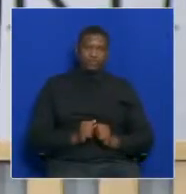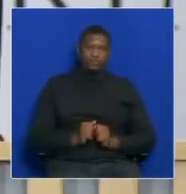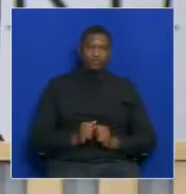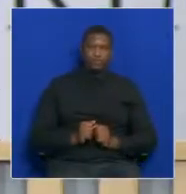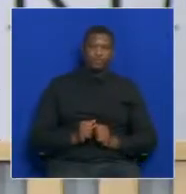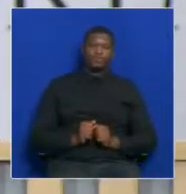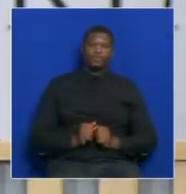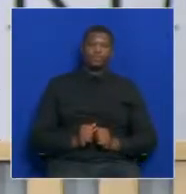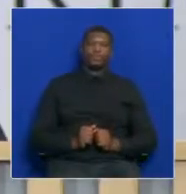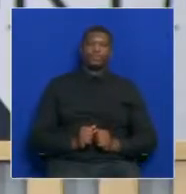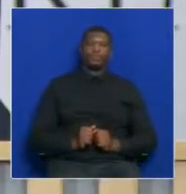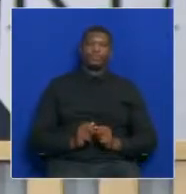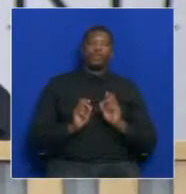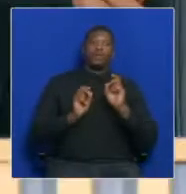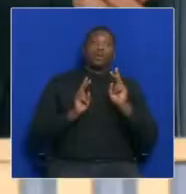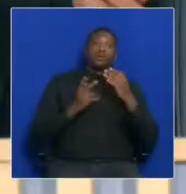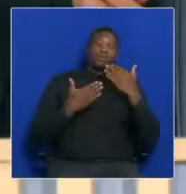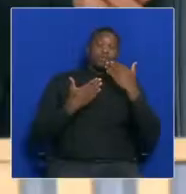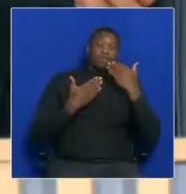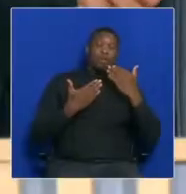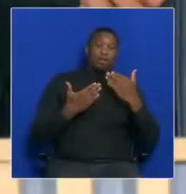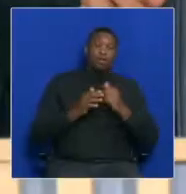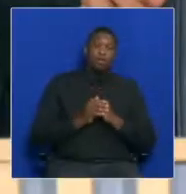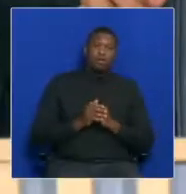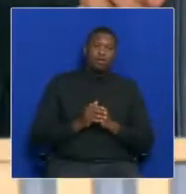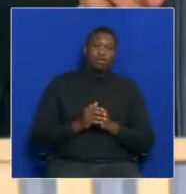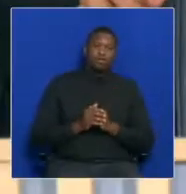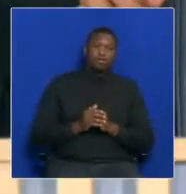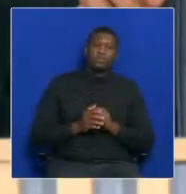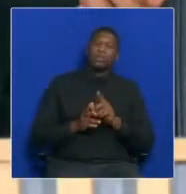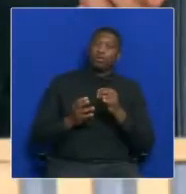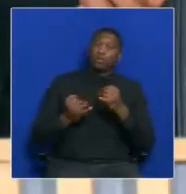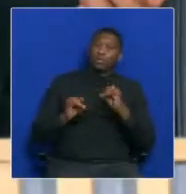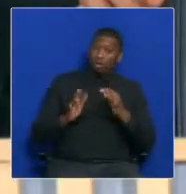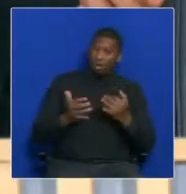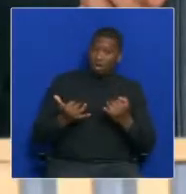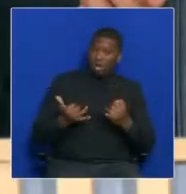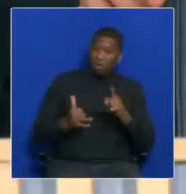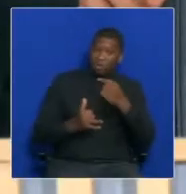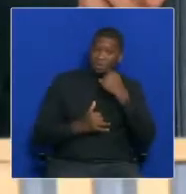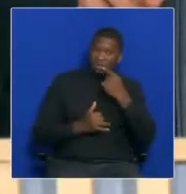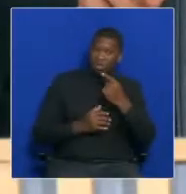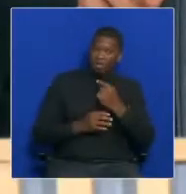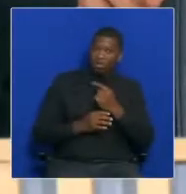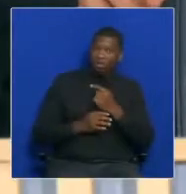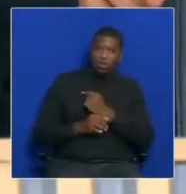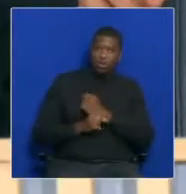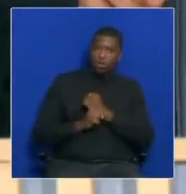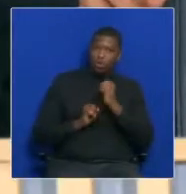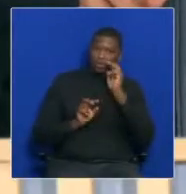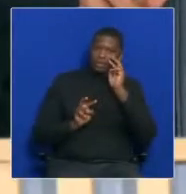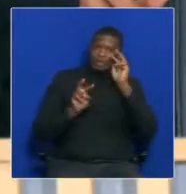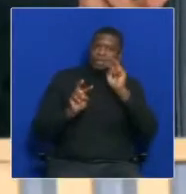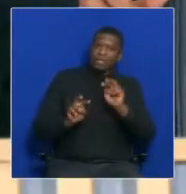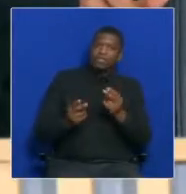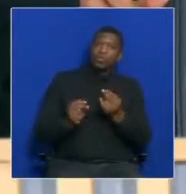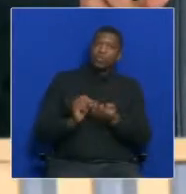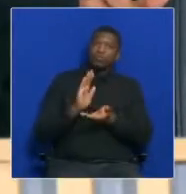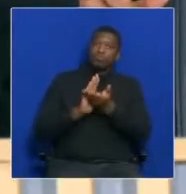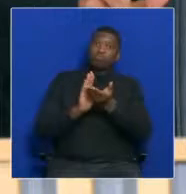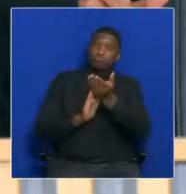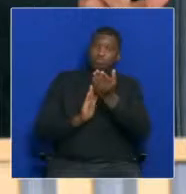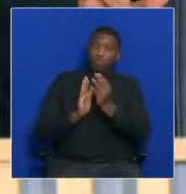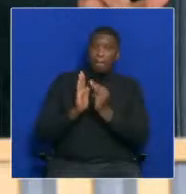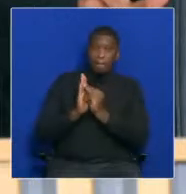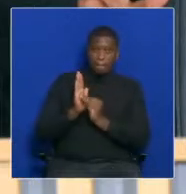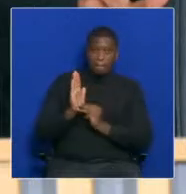All right, thank you. As matters stand, you say you haven't seen that reviewed manual, but you know that there is a manual.